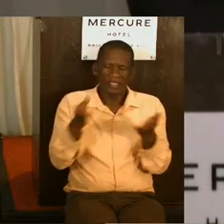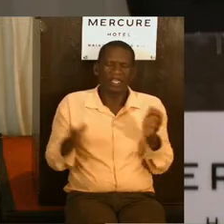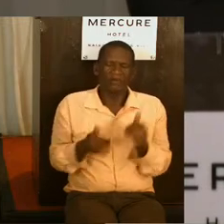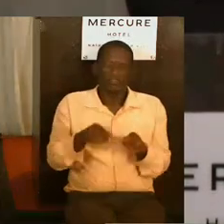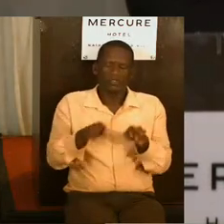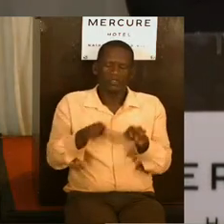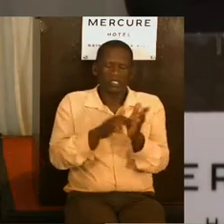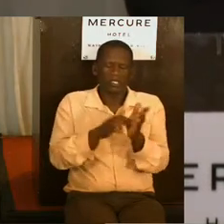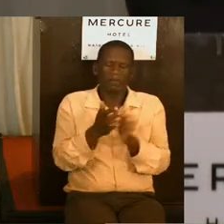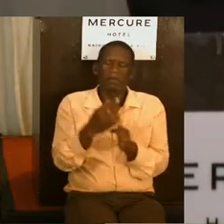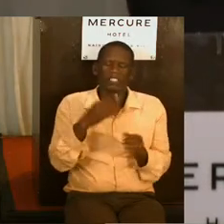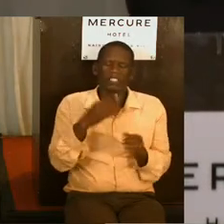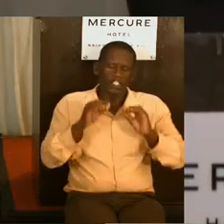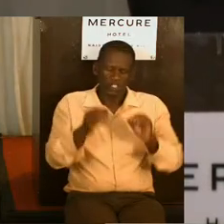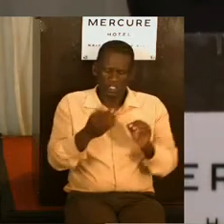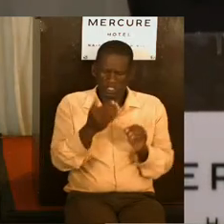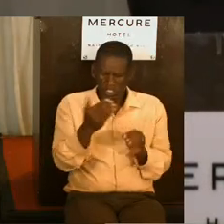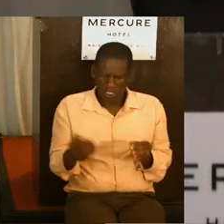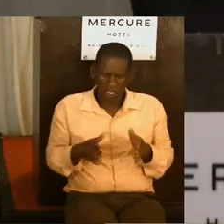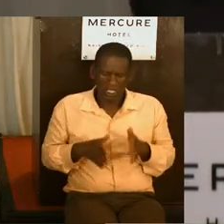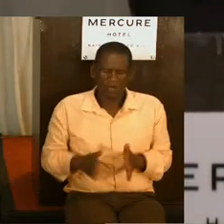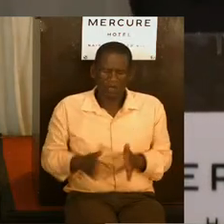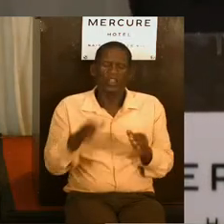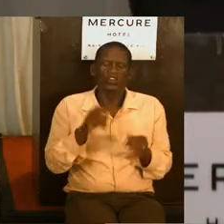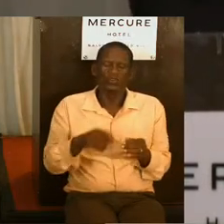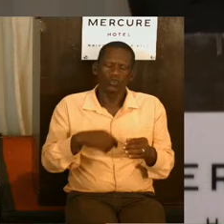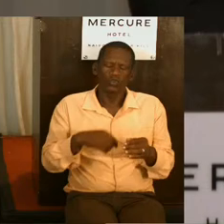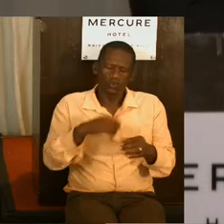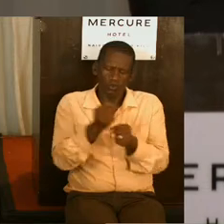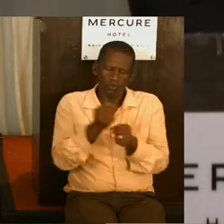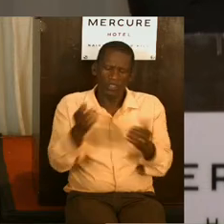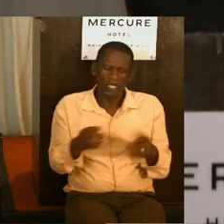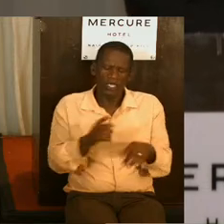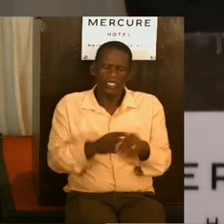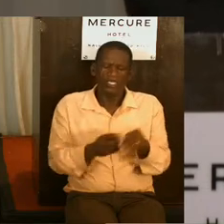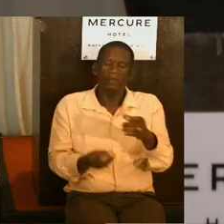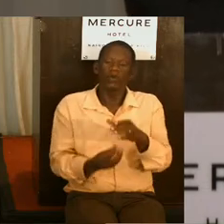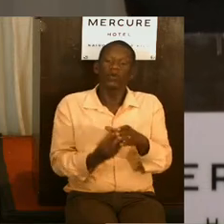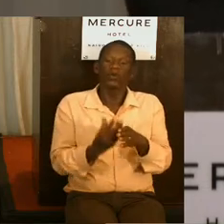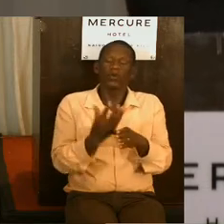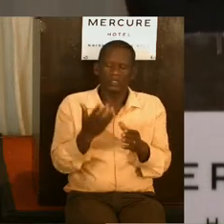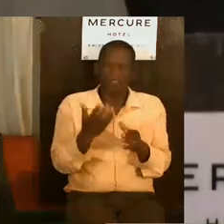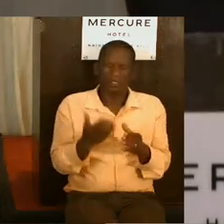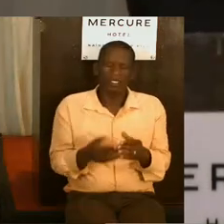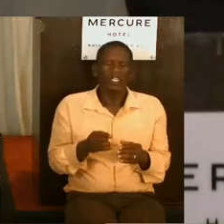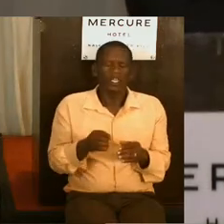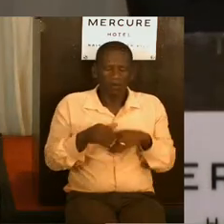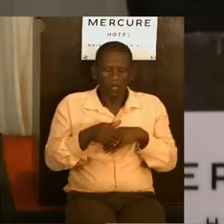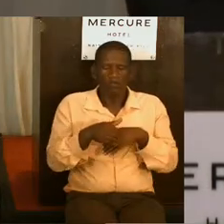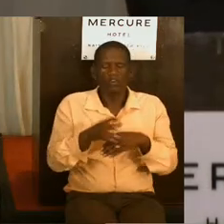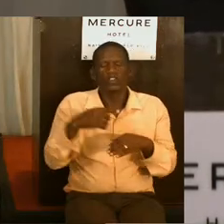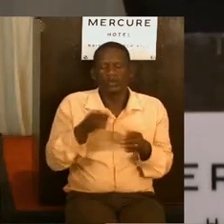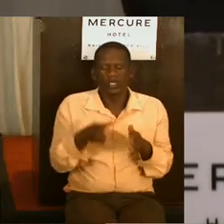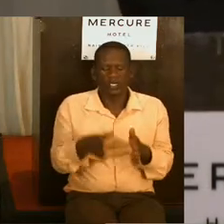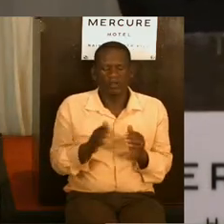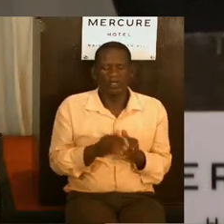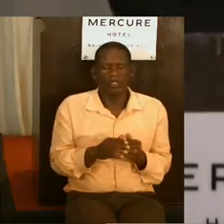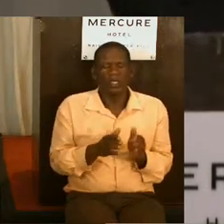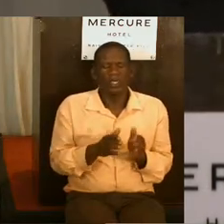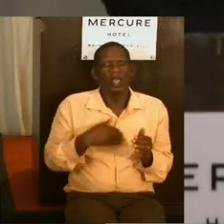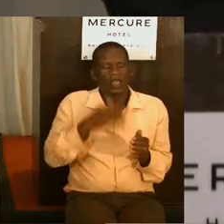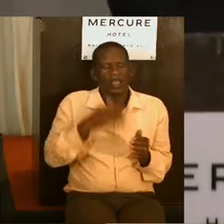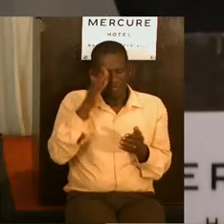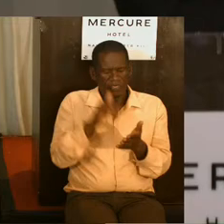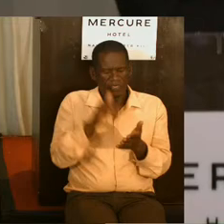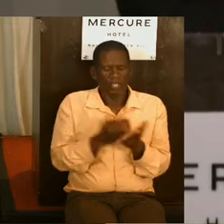even at the Bible says teach a child the way he should go when he grows up he will follow the correct way and I